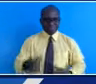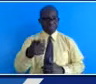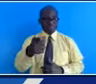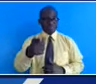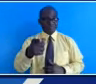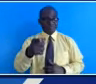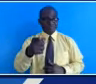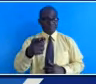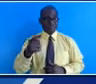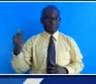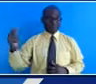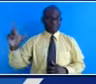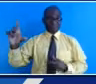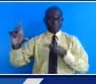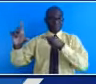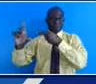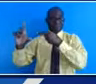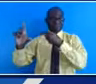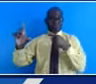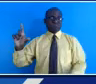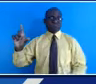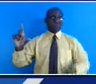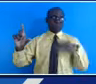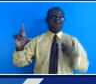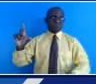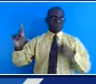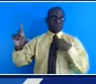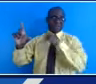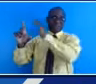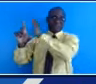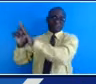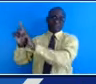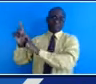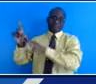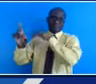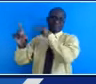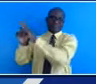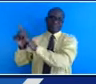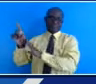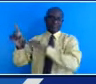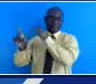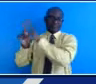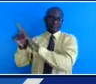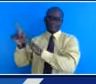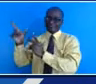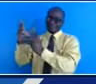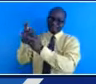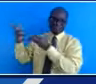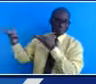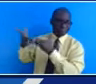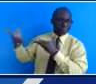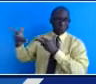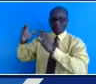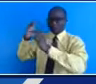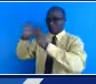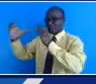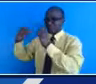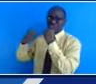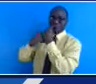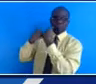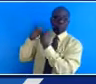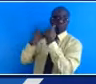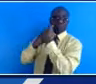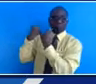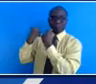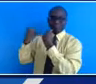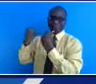transparent, open lines of communications. When he first got elected, even before he was sworn in, he made that commitment to the Business Council of Westchester, and that commitment